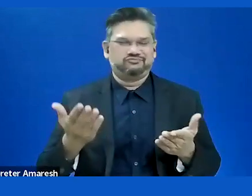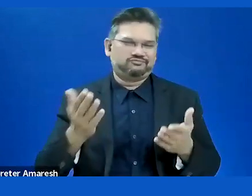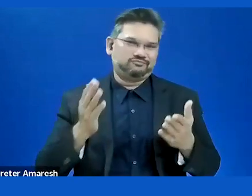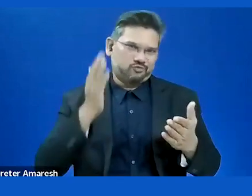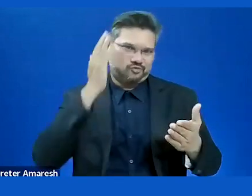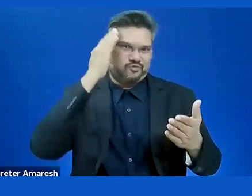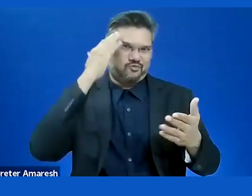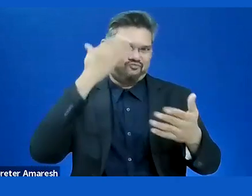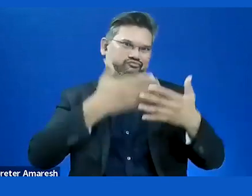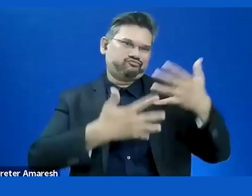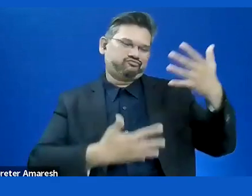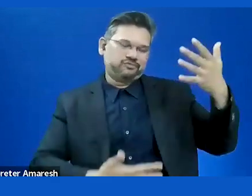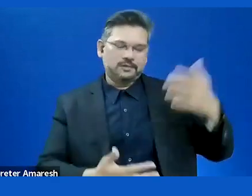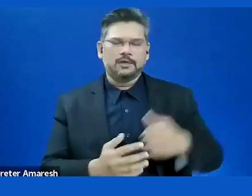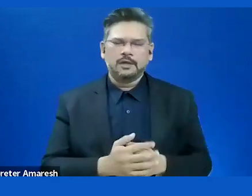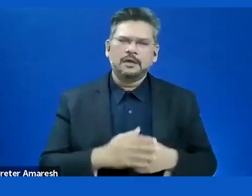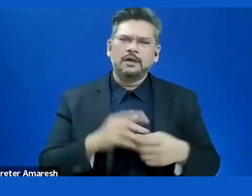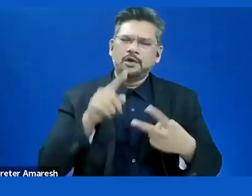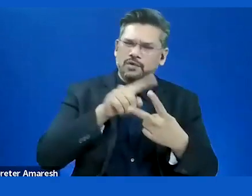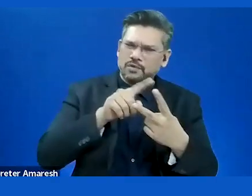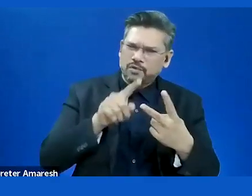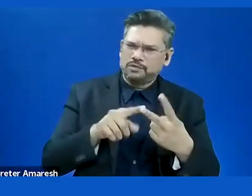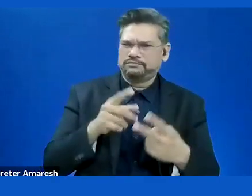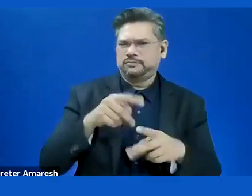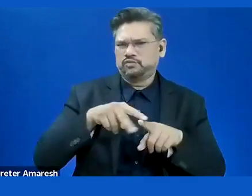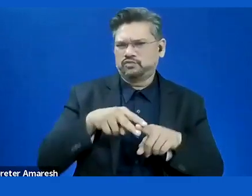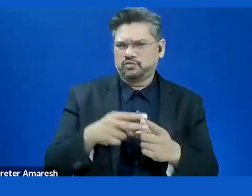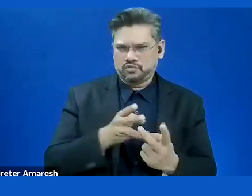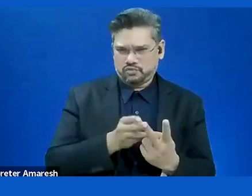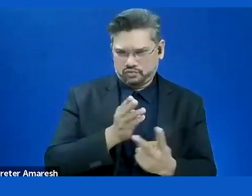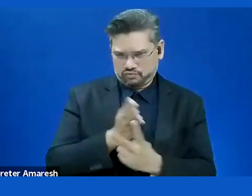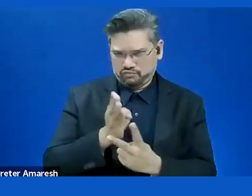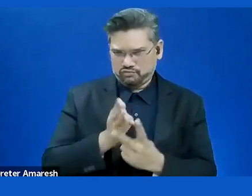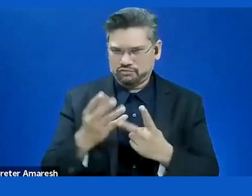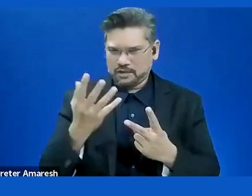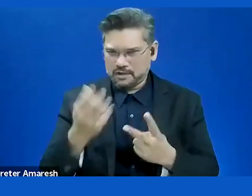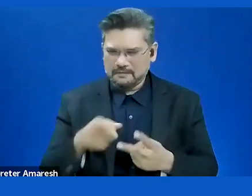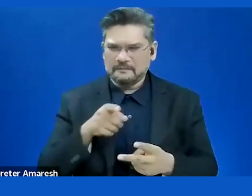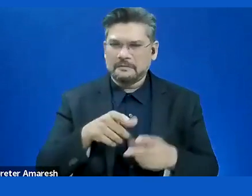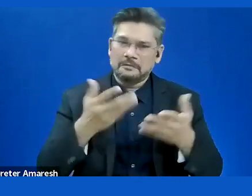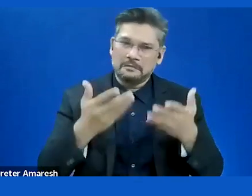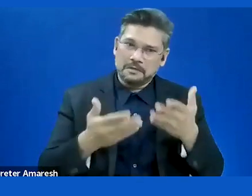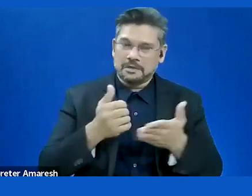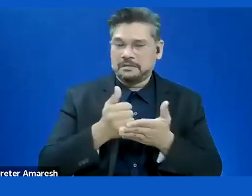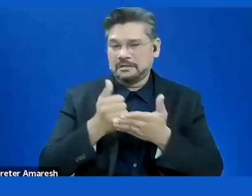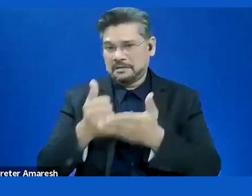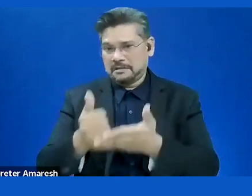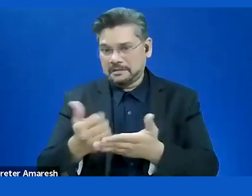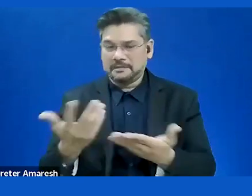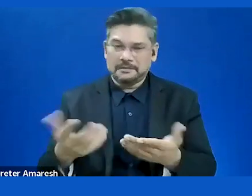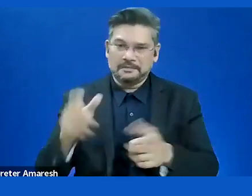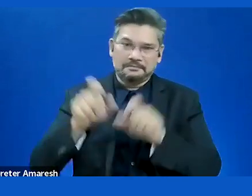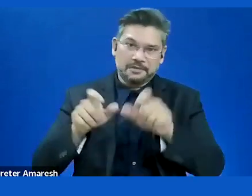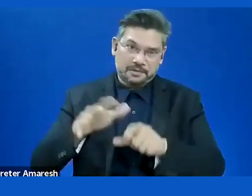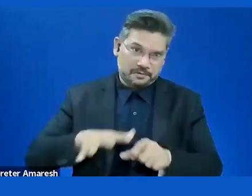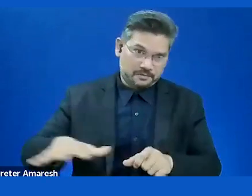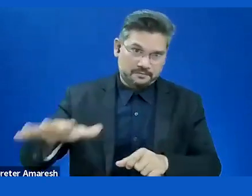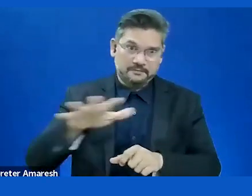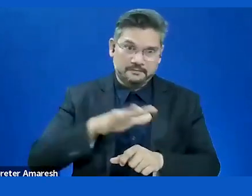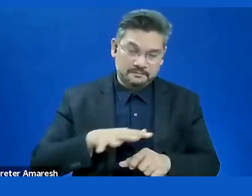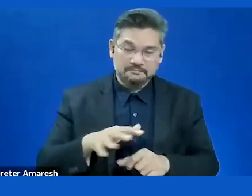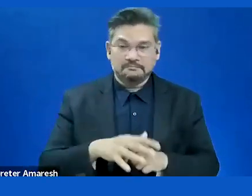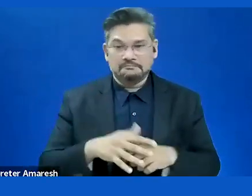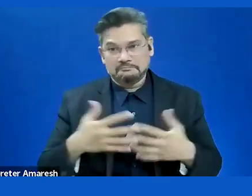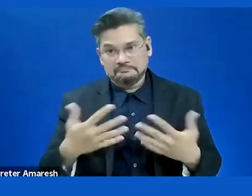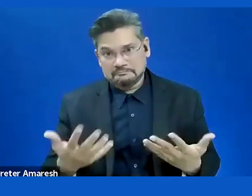want to highlight a couple of different tools that are good for users, for content editors, and for web developers. In that order, it's kind of inspired